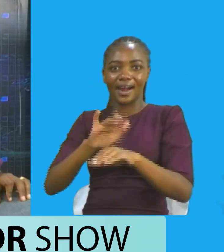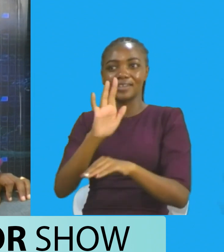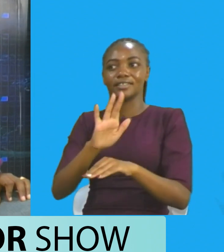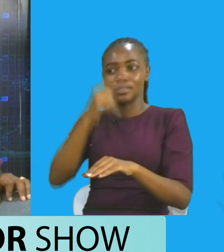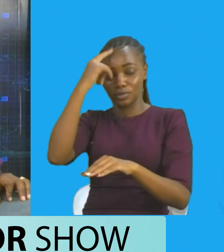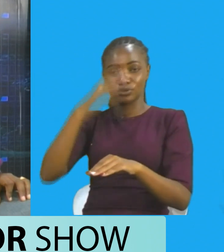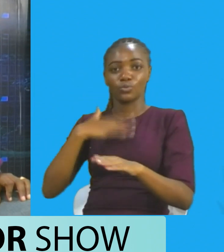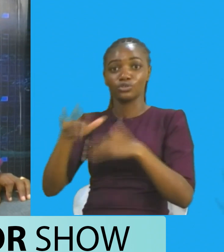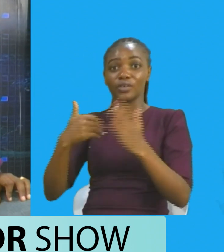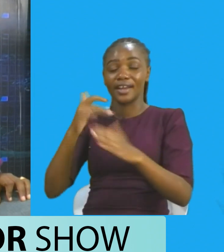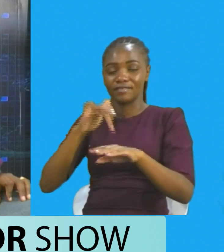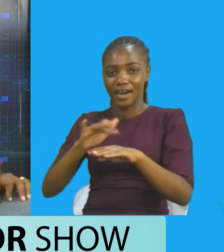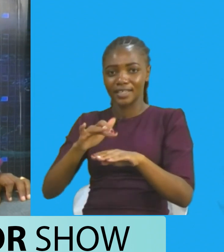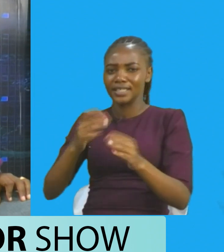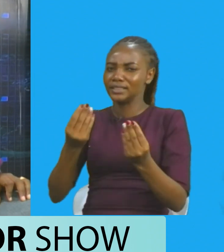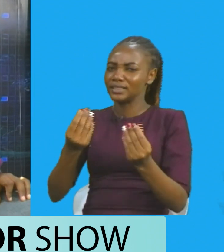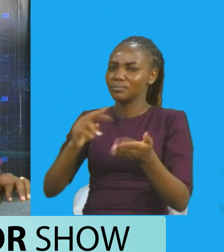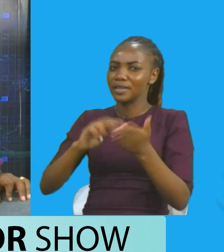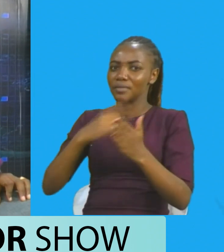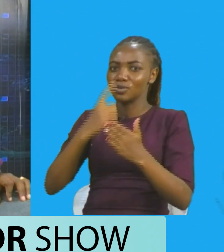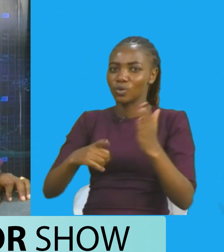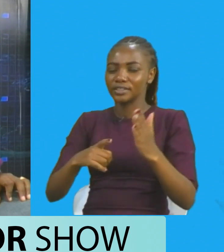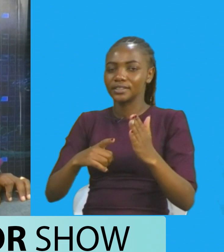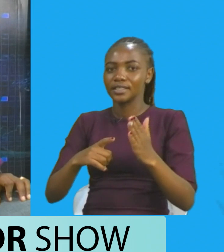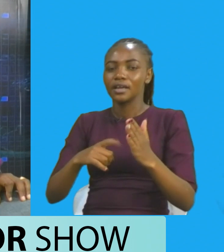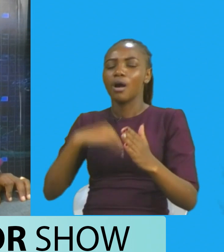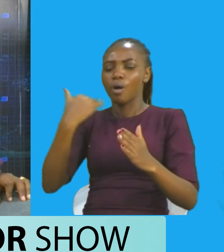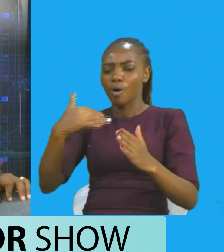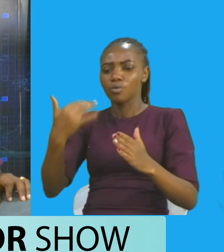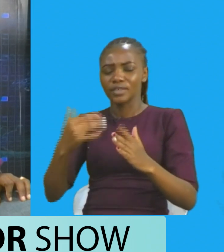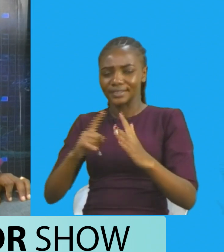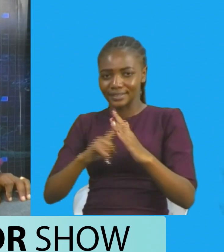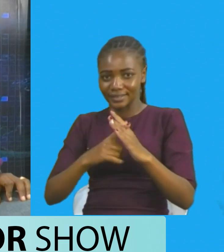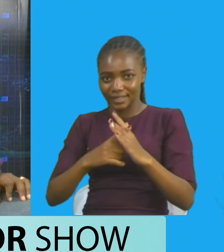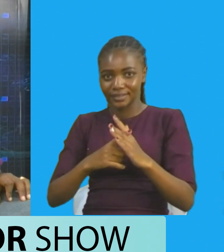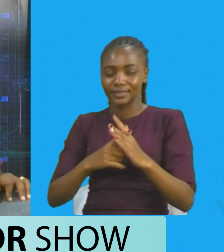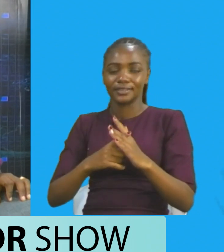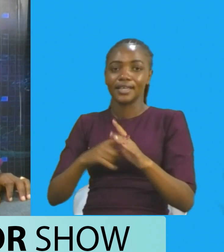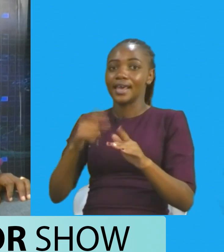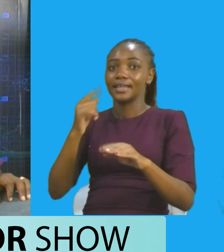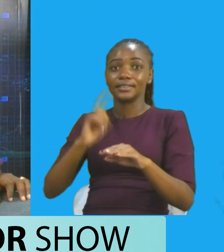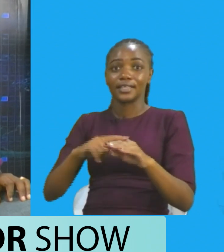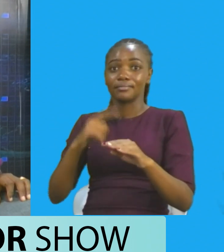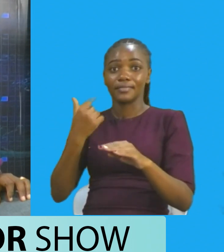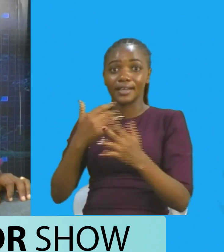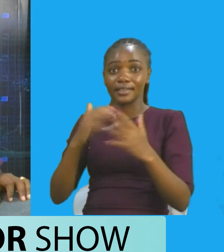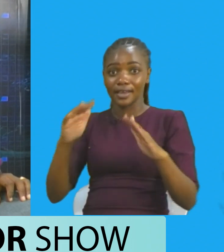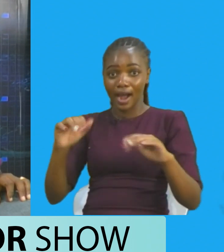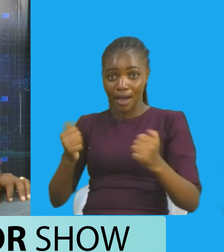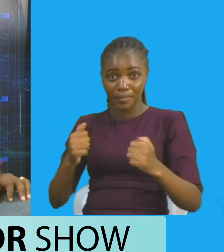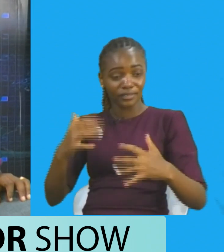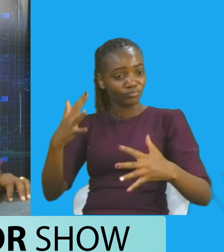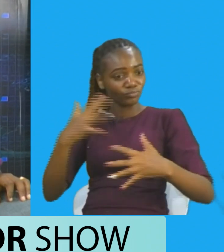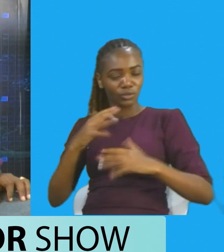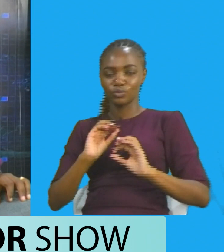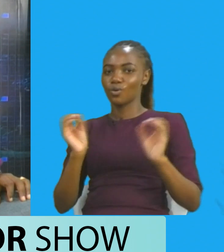advance. So always be set and never be caught by surprise in anything you want to do. And